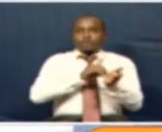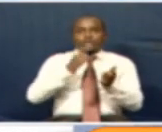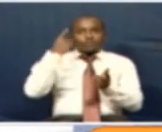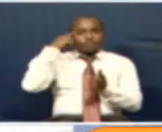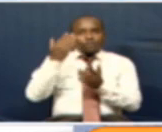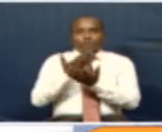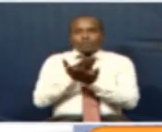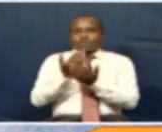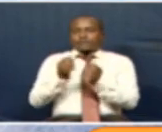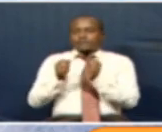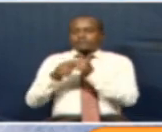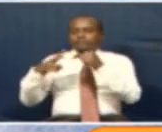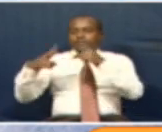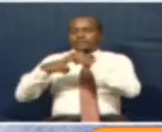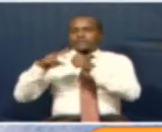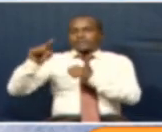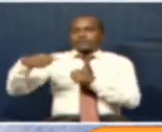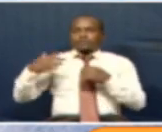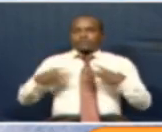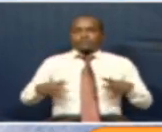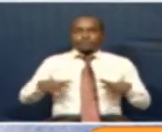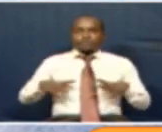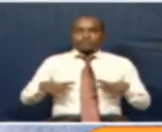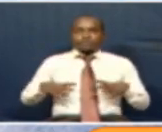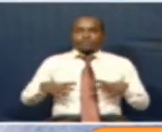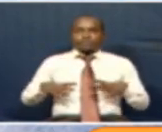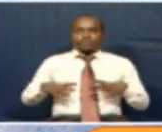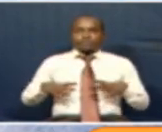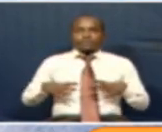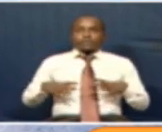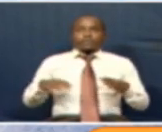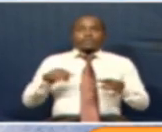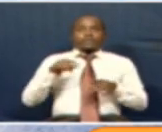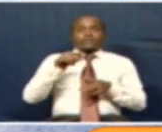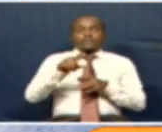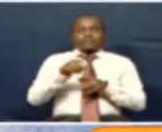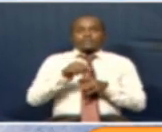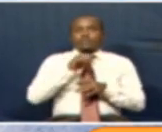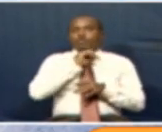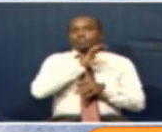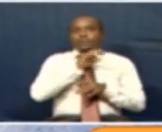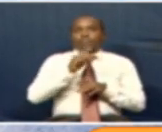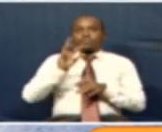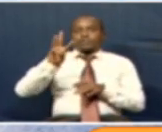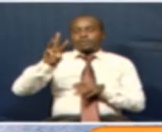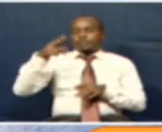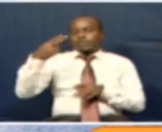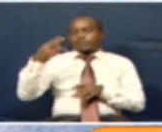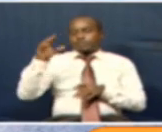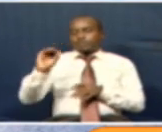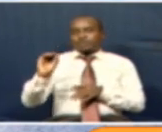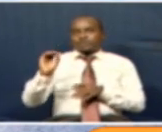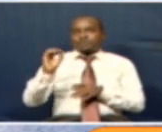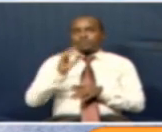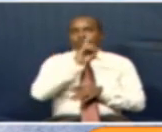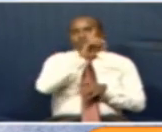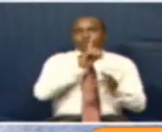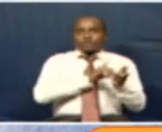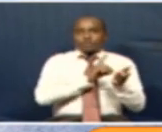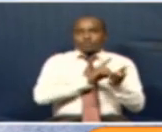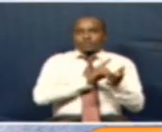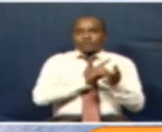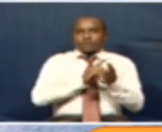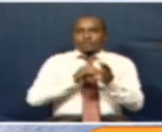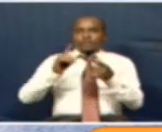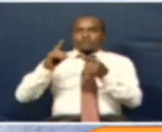every 17,000 people, a far cry from the recommendation of the World Health Organization of one doctor for